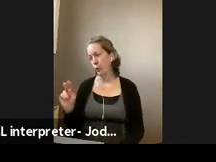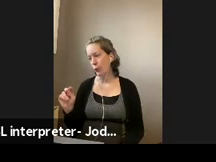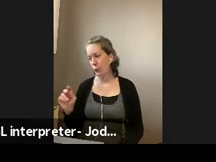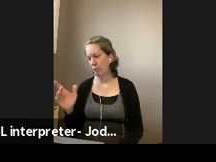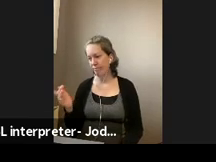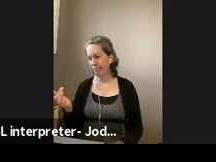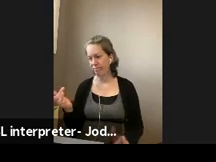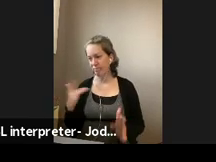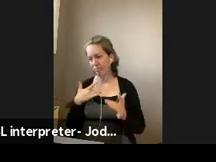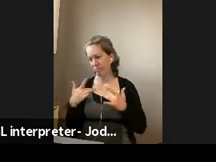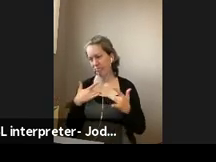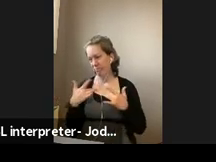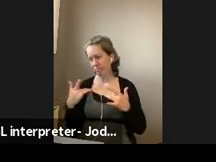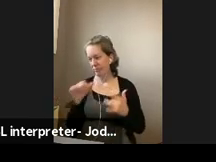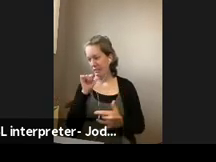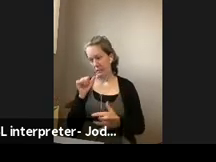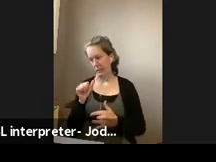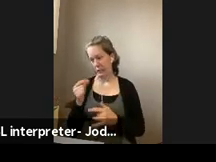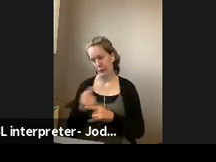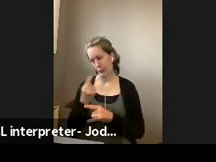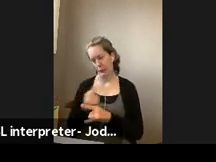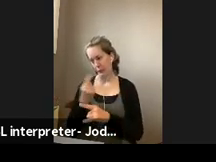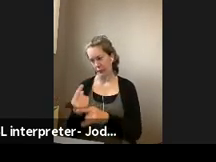this is not appropriate.